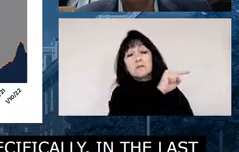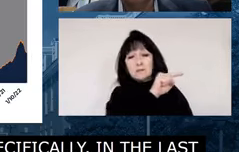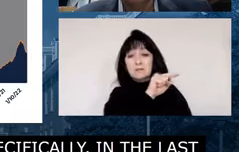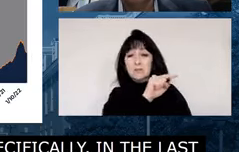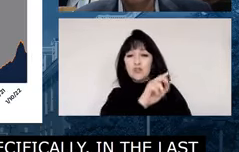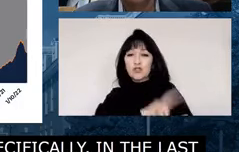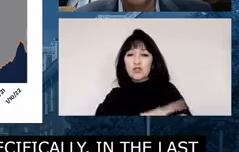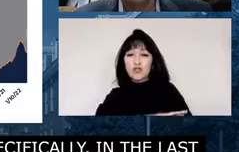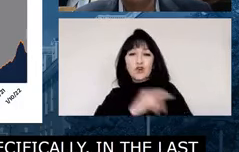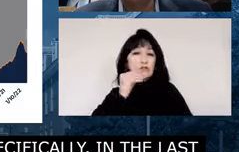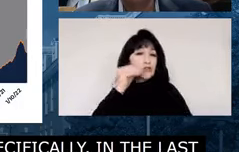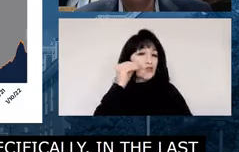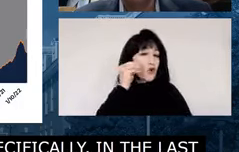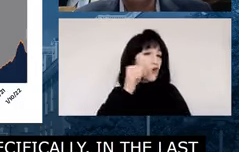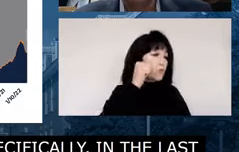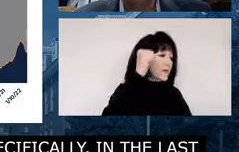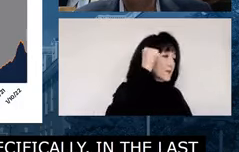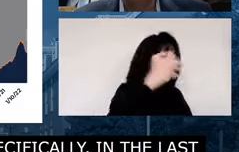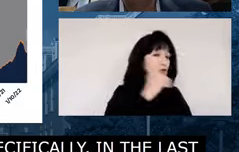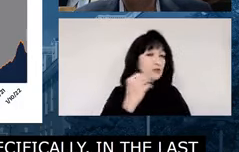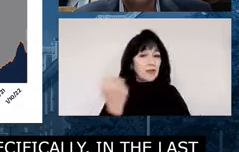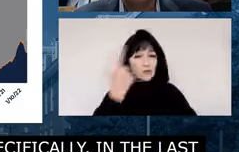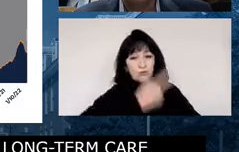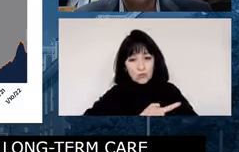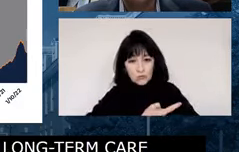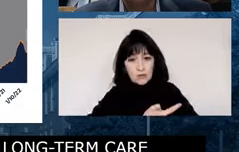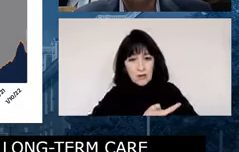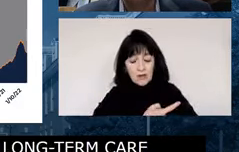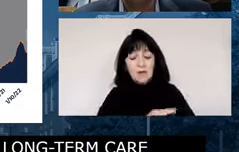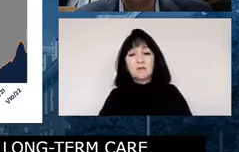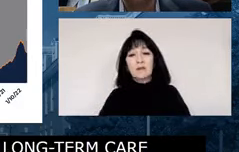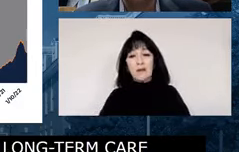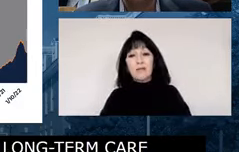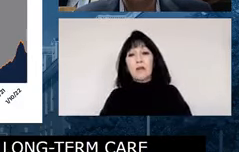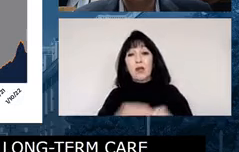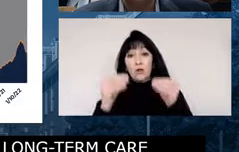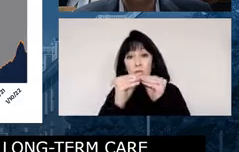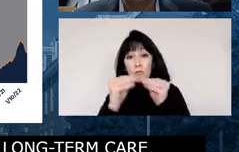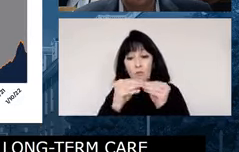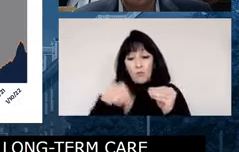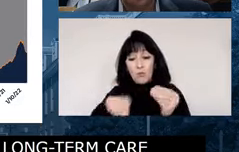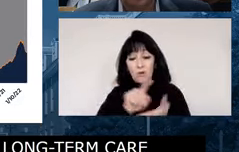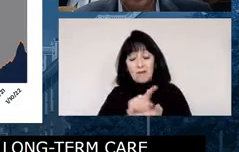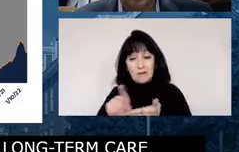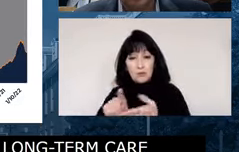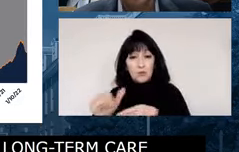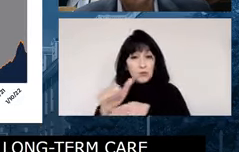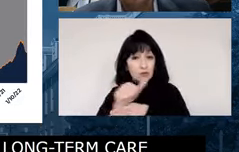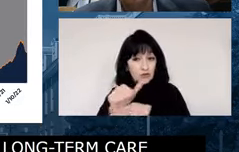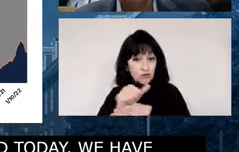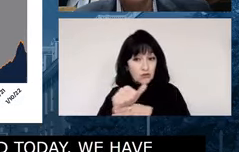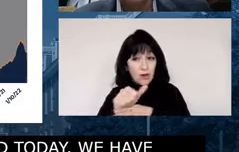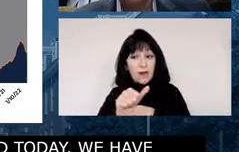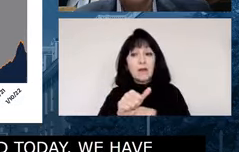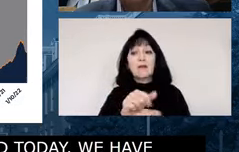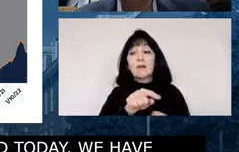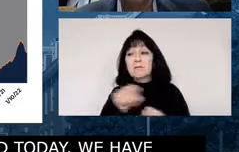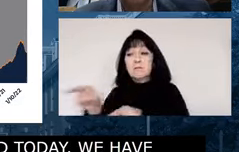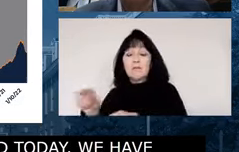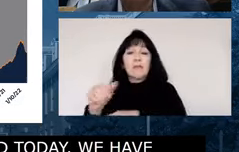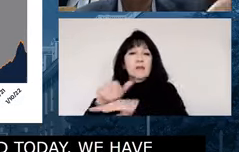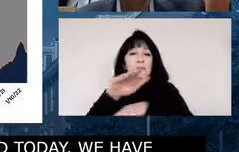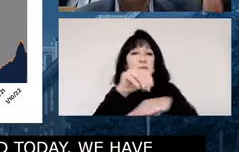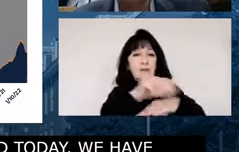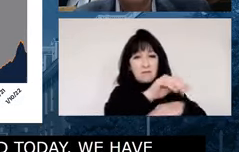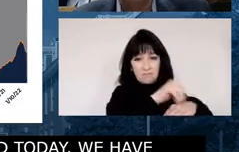have another just under 10 that will be hopefully making their ways into the facilities over the next week or so. That's